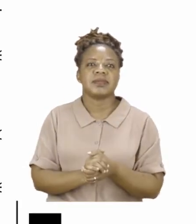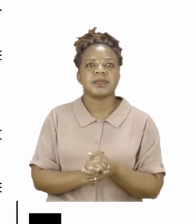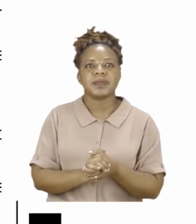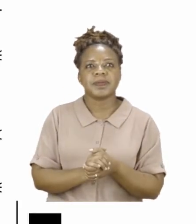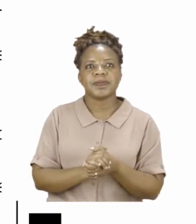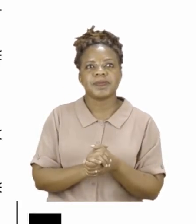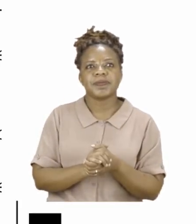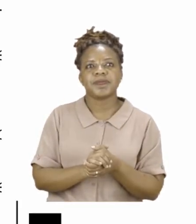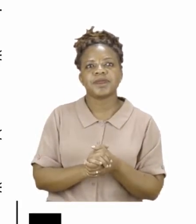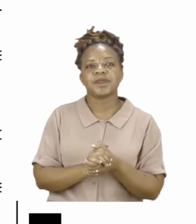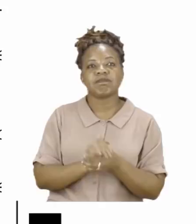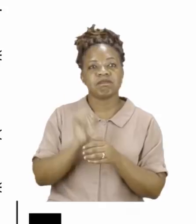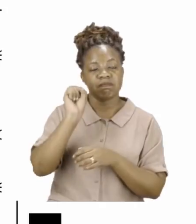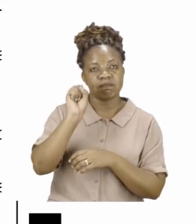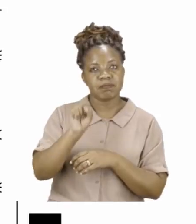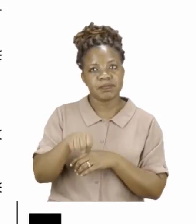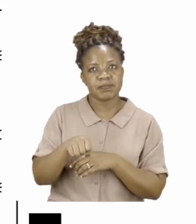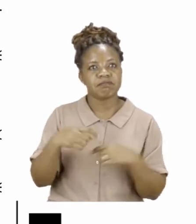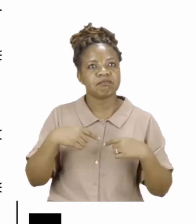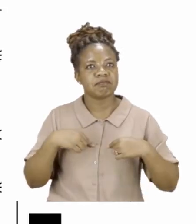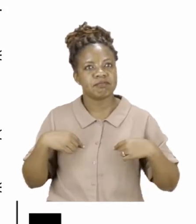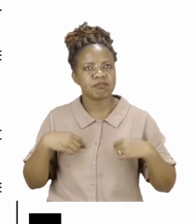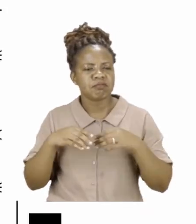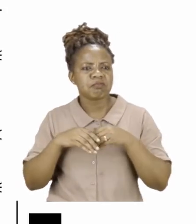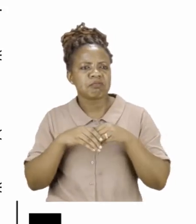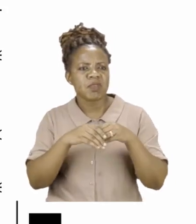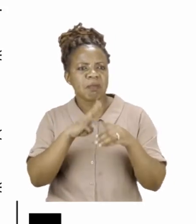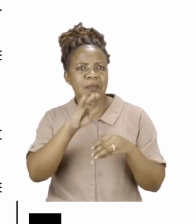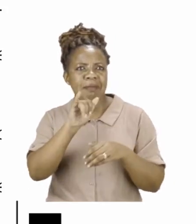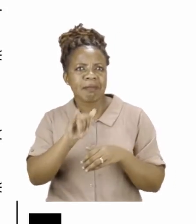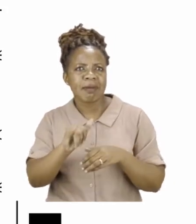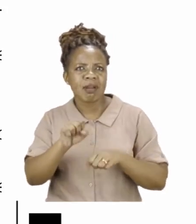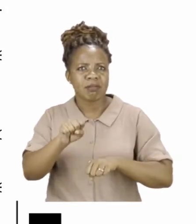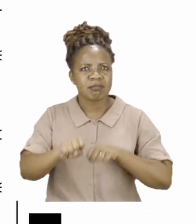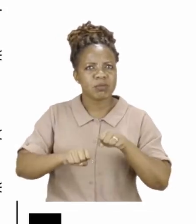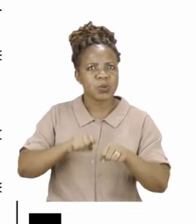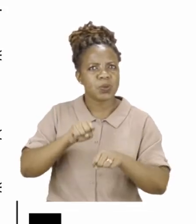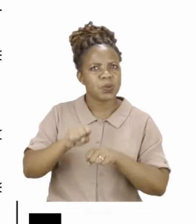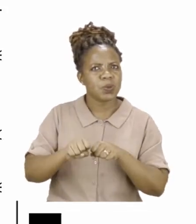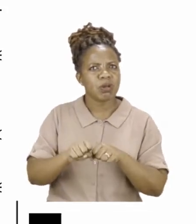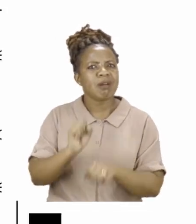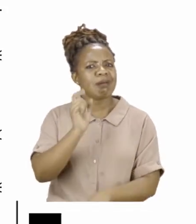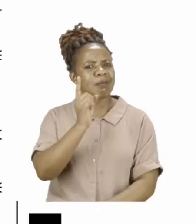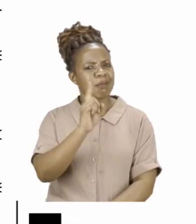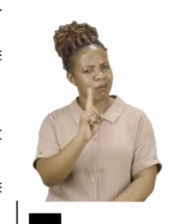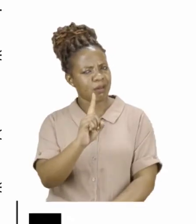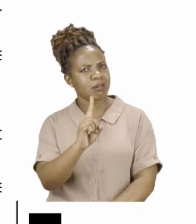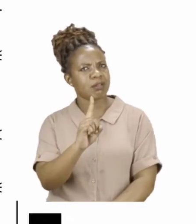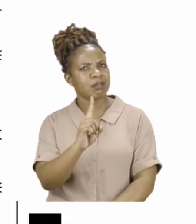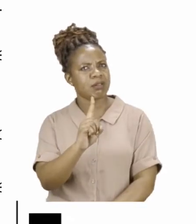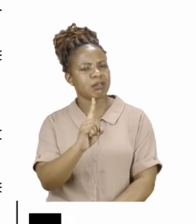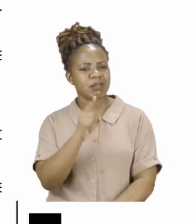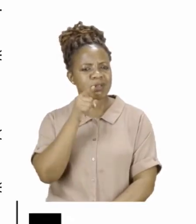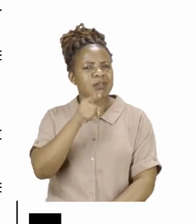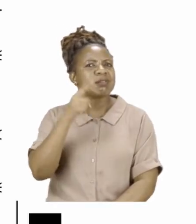Could we travel by bicycle? What? Are you